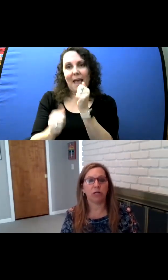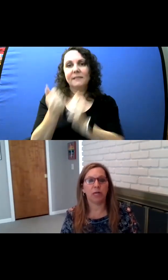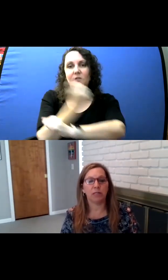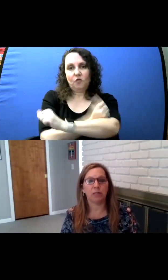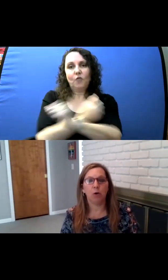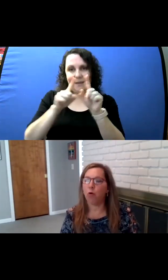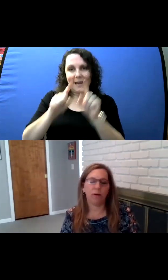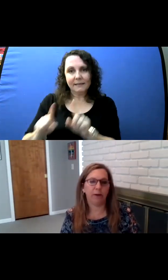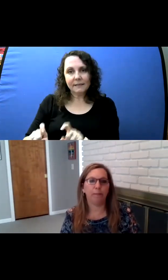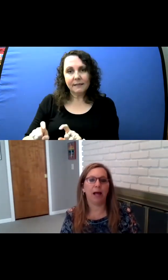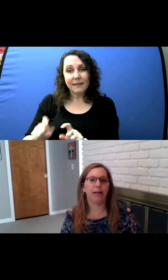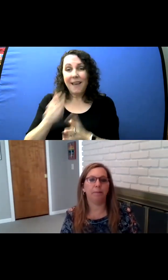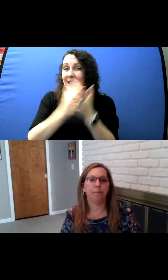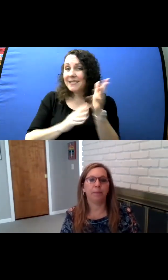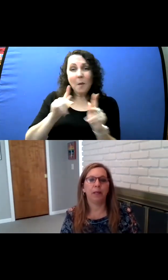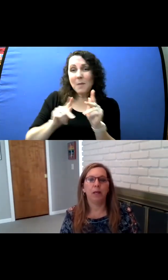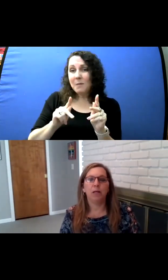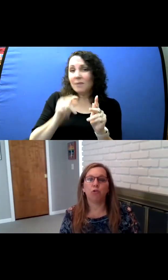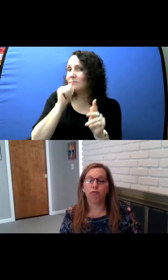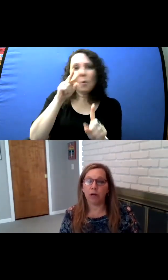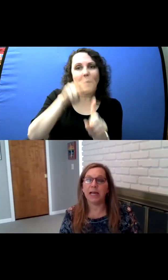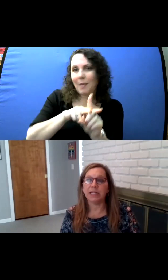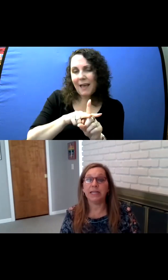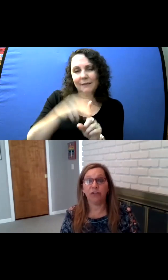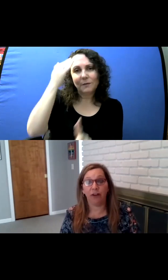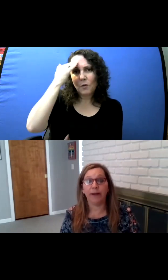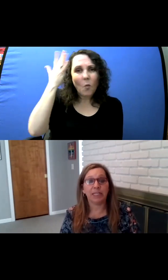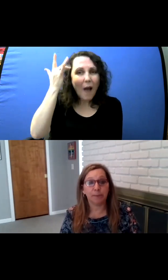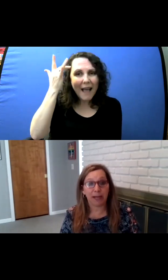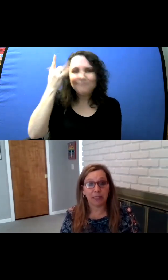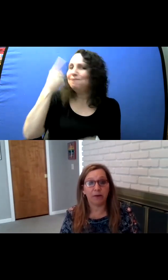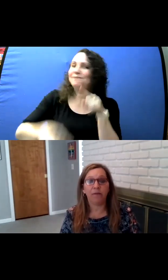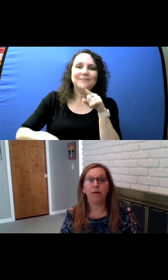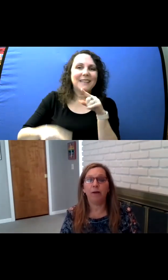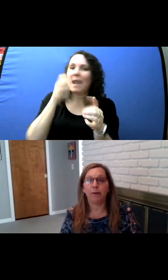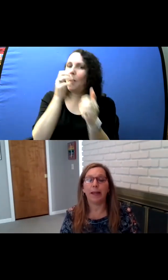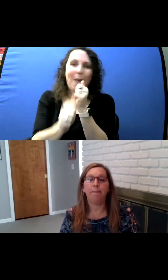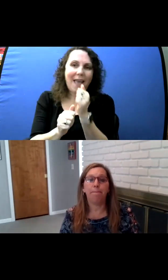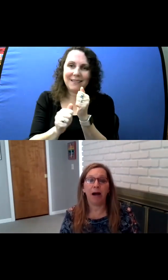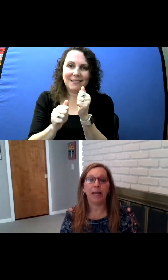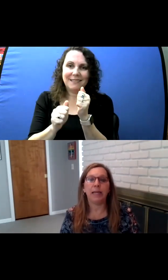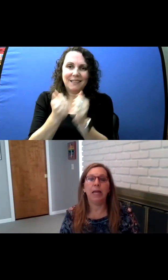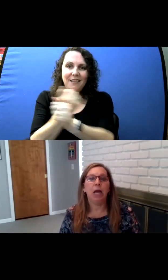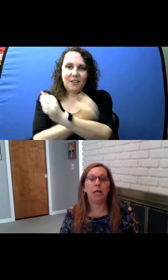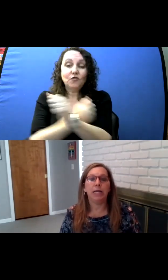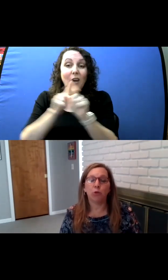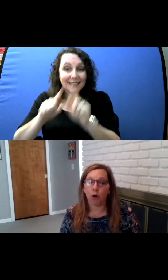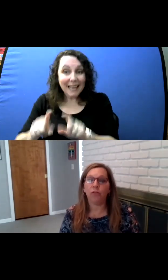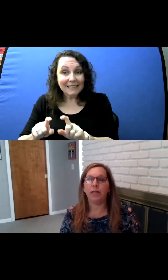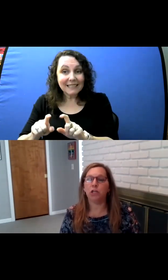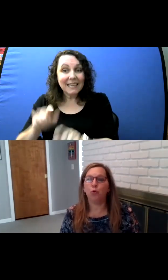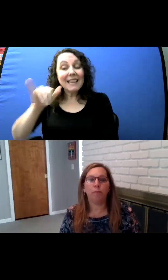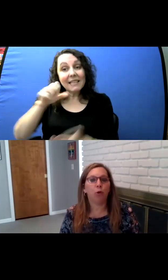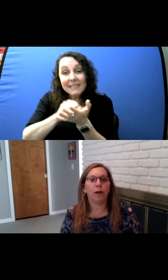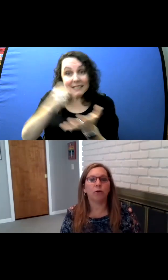pass a drug test won't even apply. So drug testing is very expensive, okay, but it's